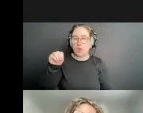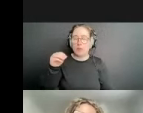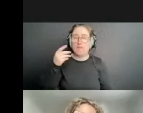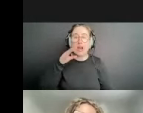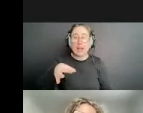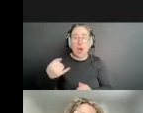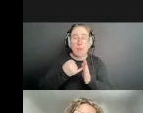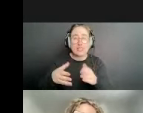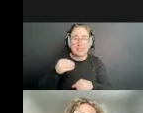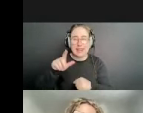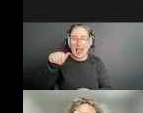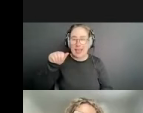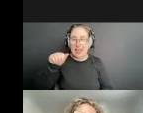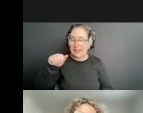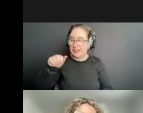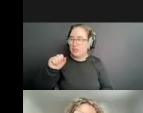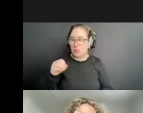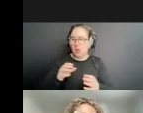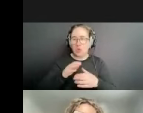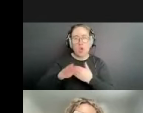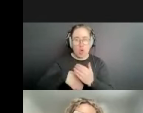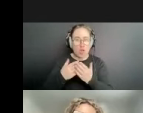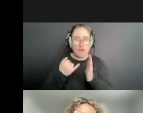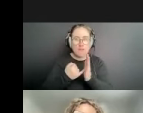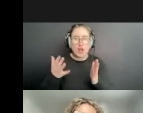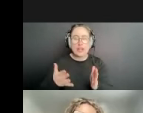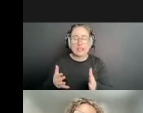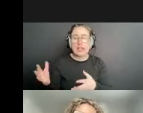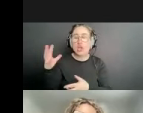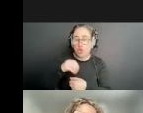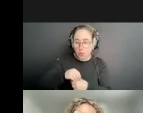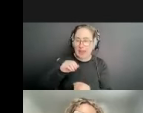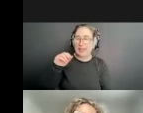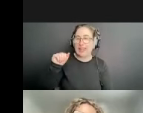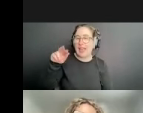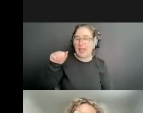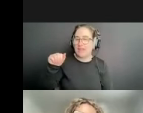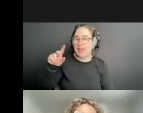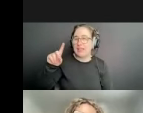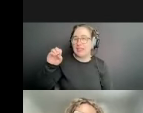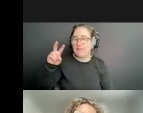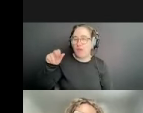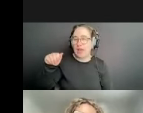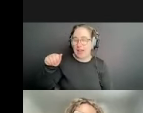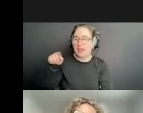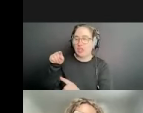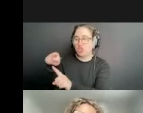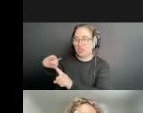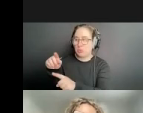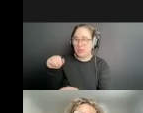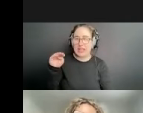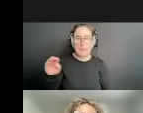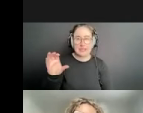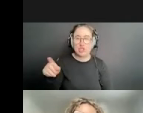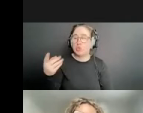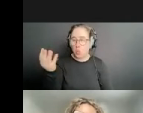So all of the artists, including Ava DuVernay, who was the MC, she went to Chaos